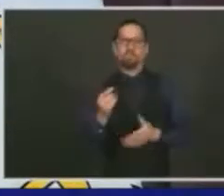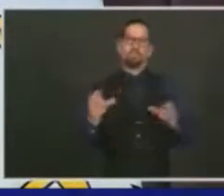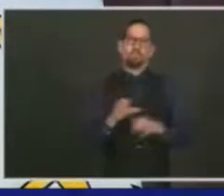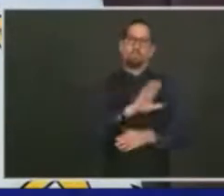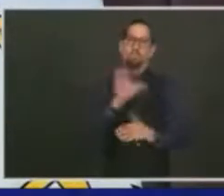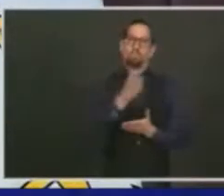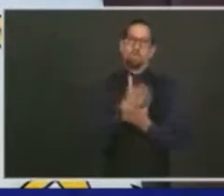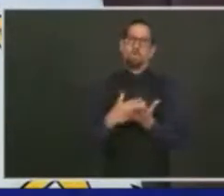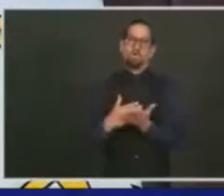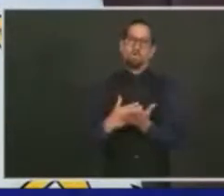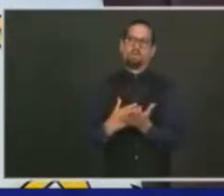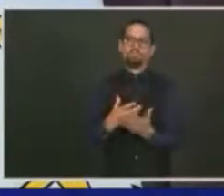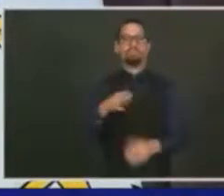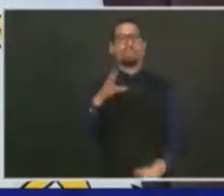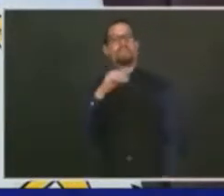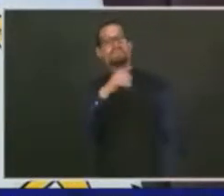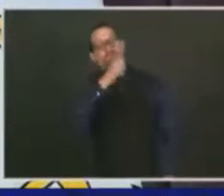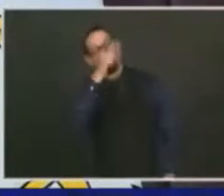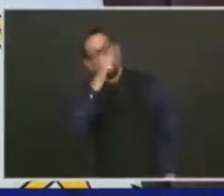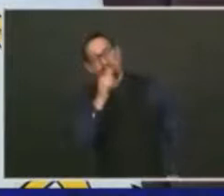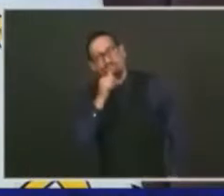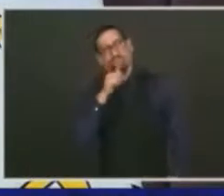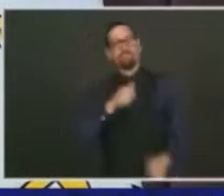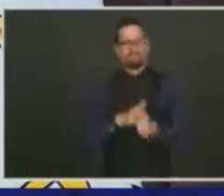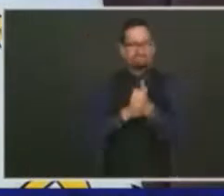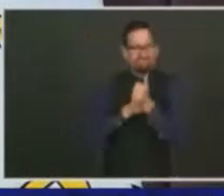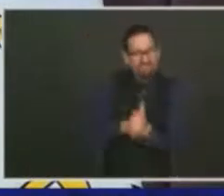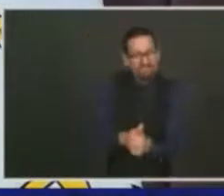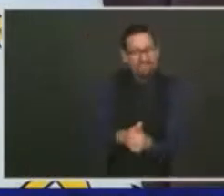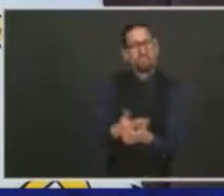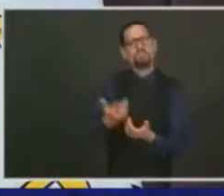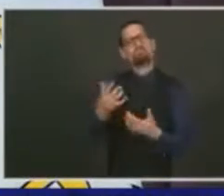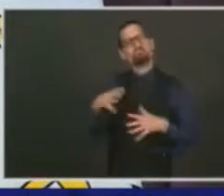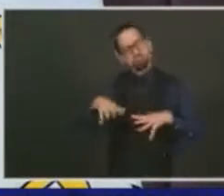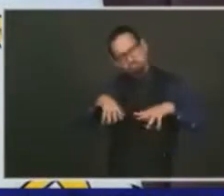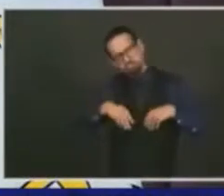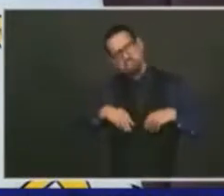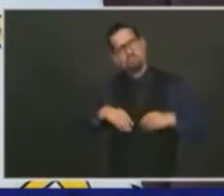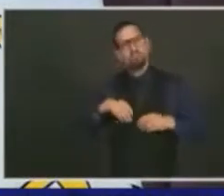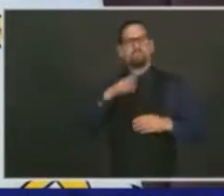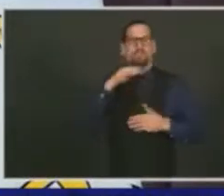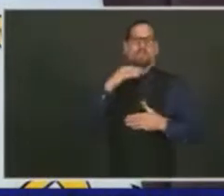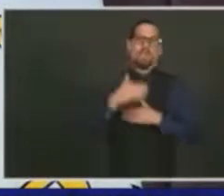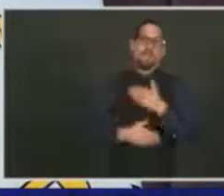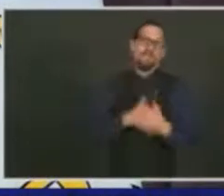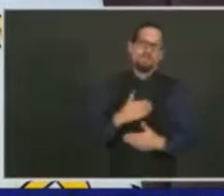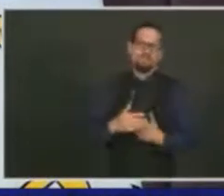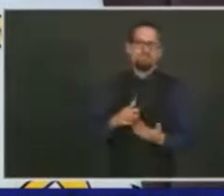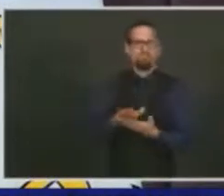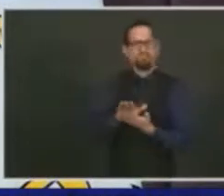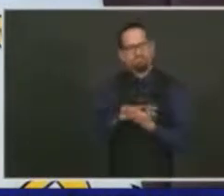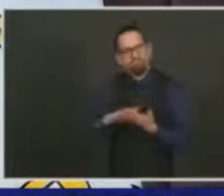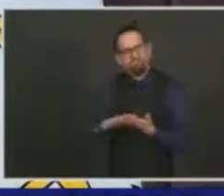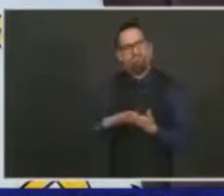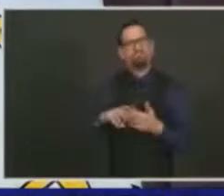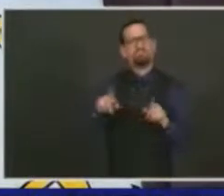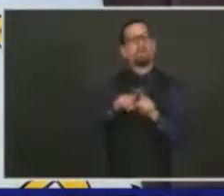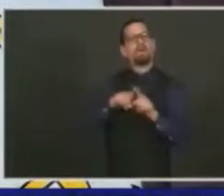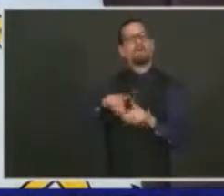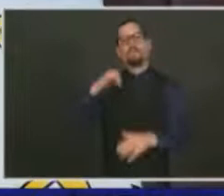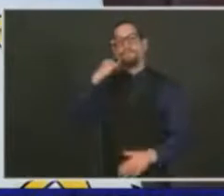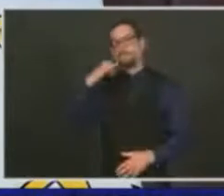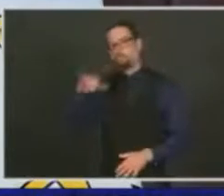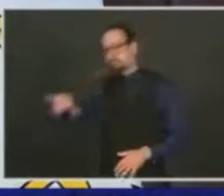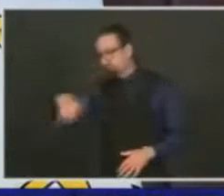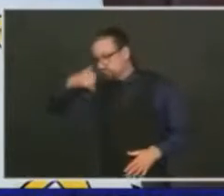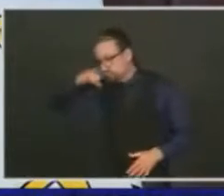and kindness, understanding when the phone calls are made to us, wearing your mask, and then just